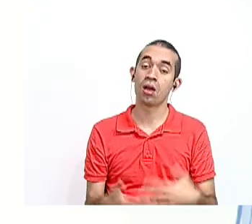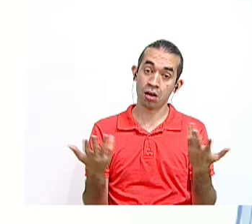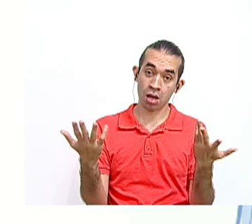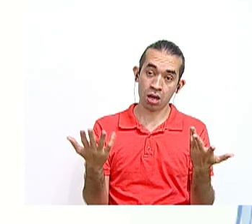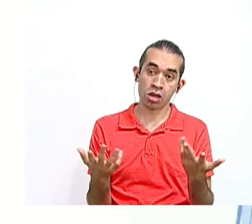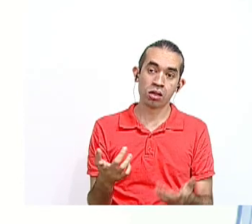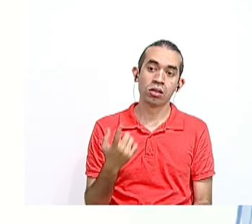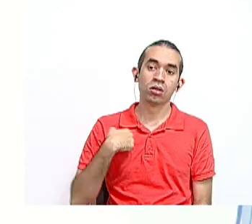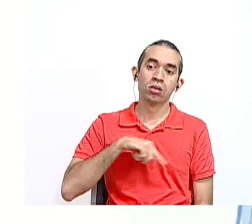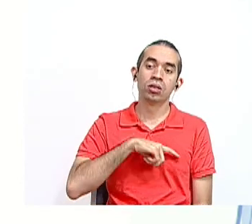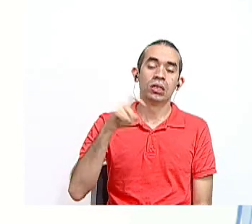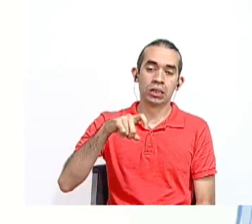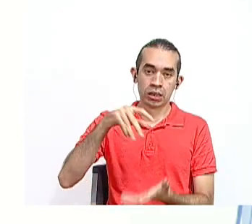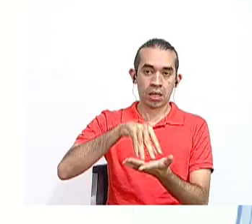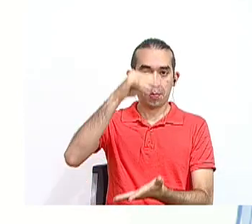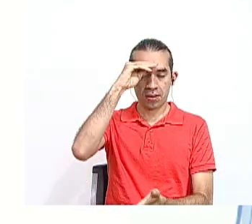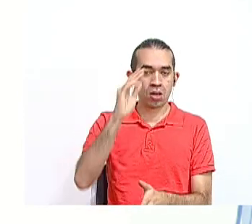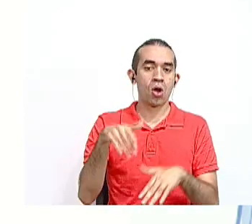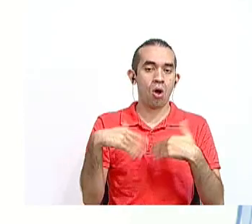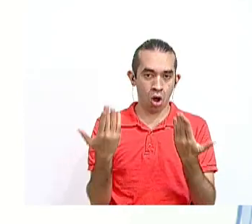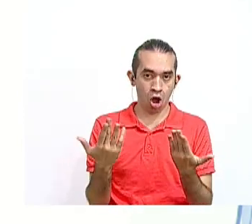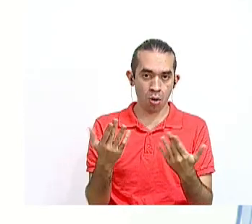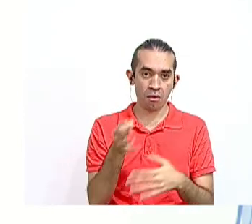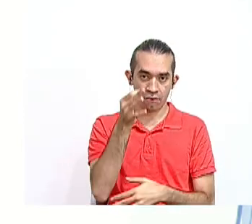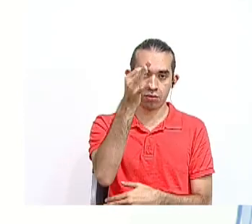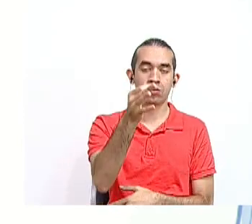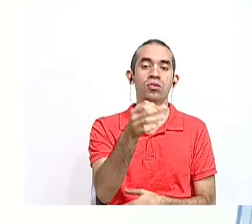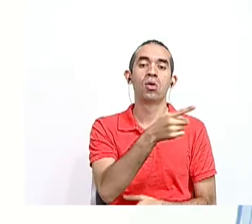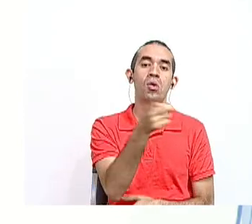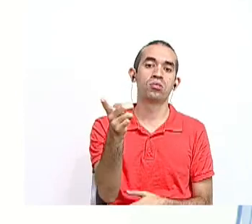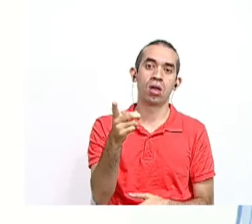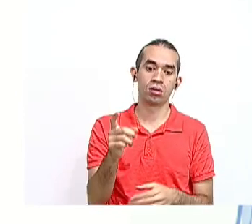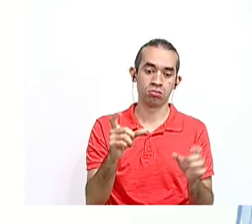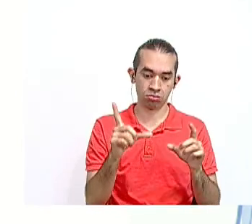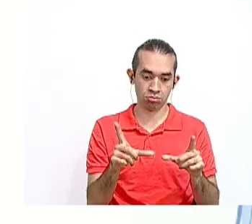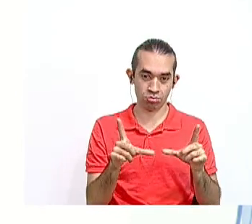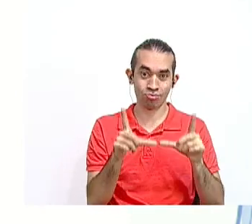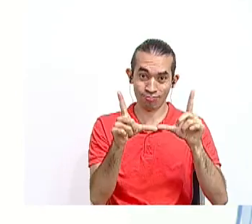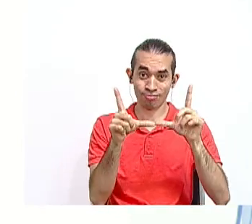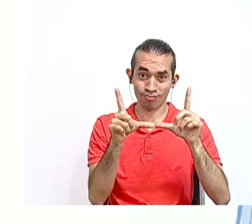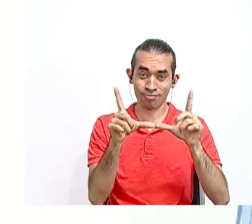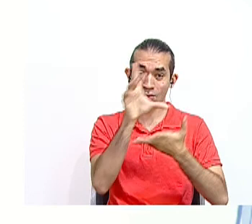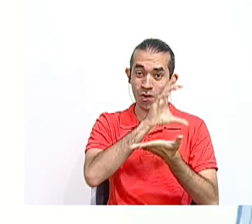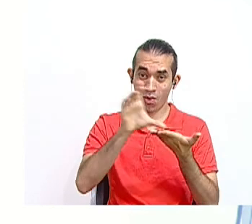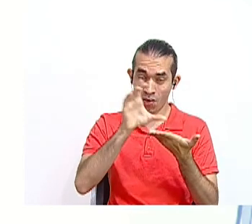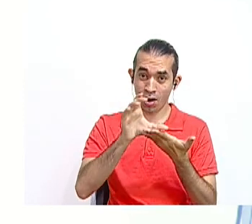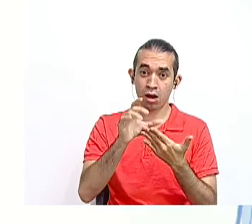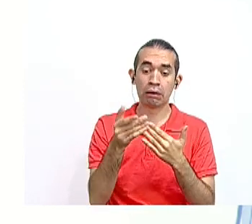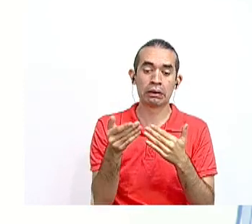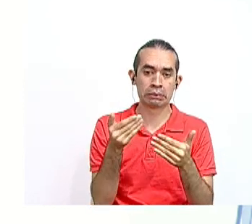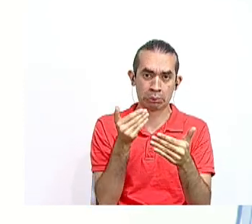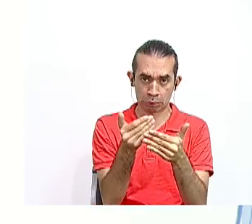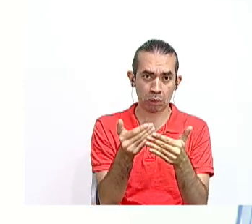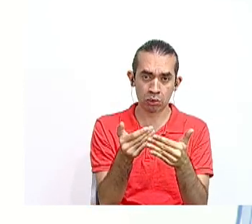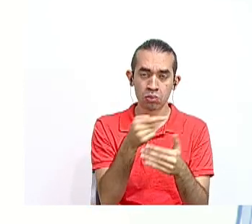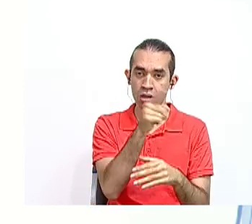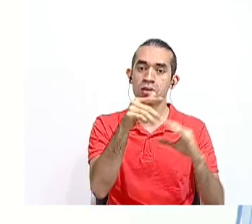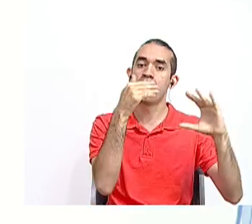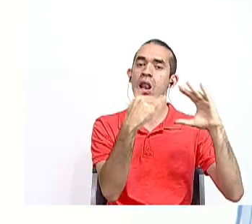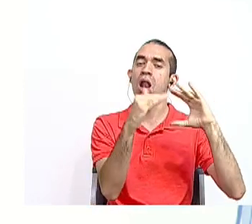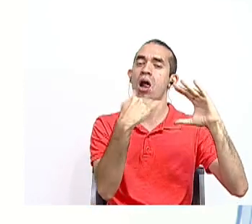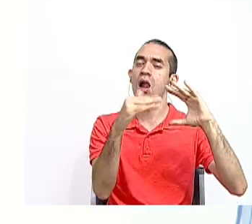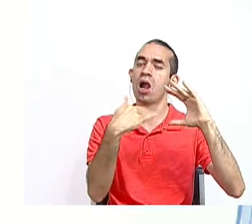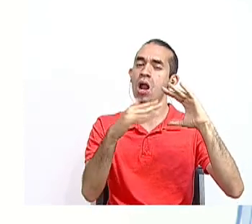that we need to learn how to do for the future. You're about to graduate high school, and in the near future, you're going to be sending emails to